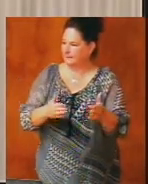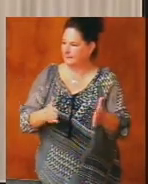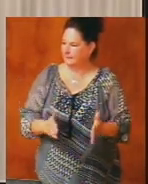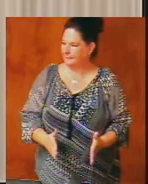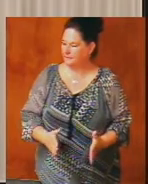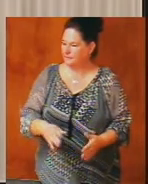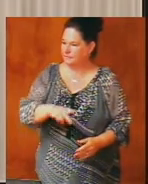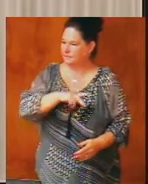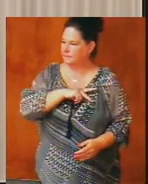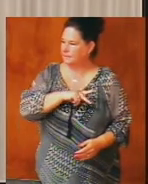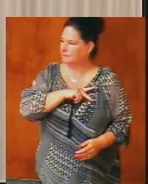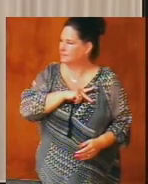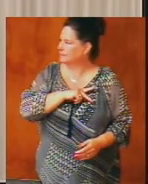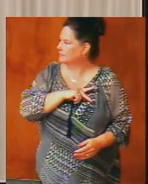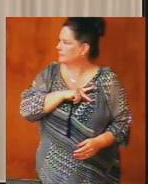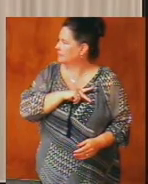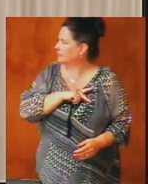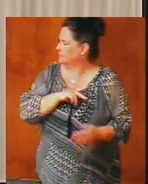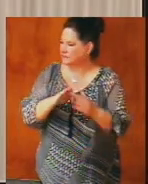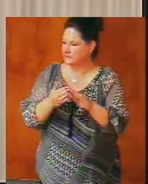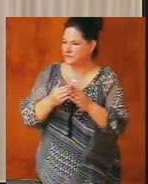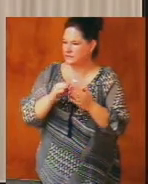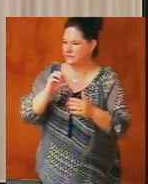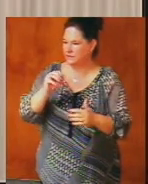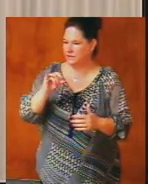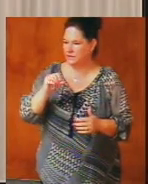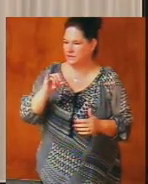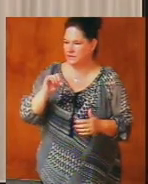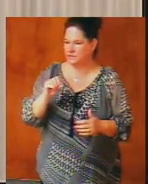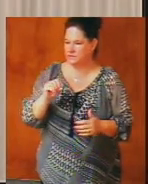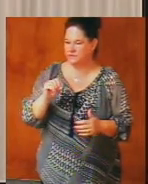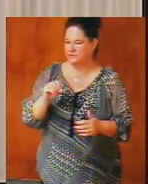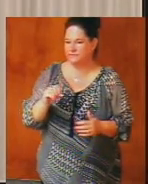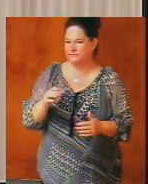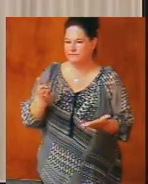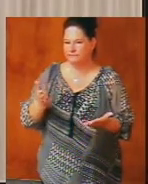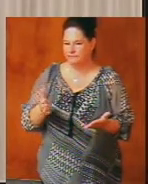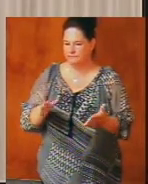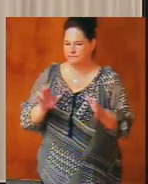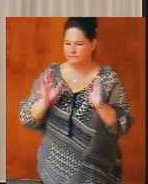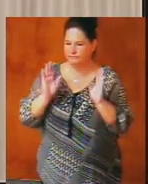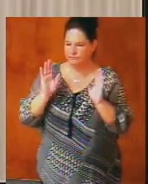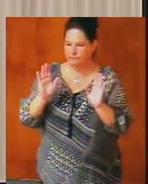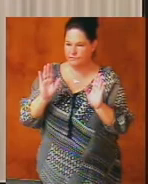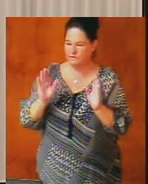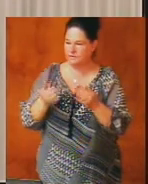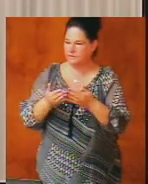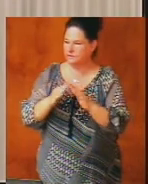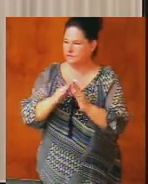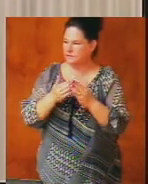Paul, the city of Colossae had been a great city.